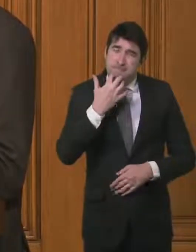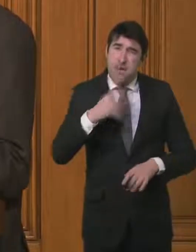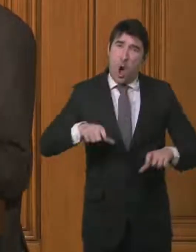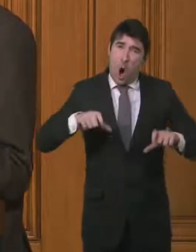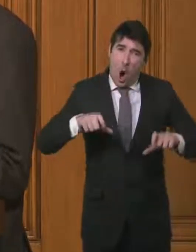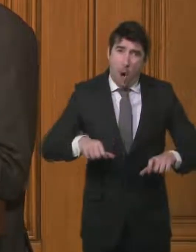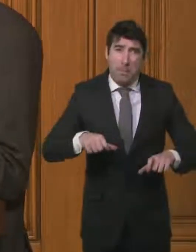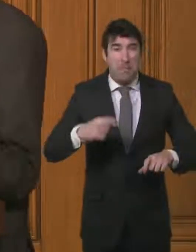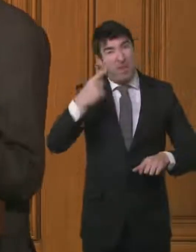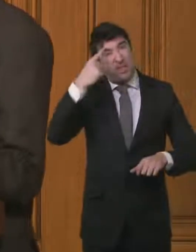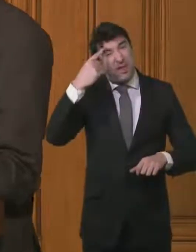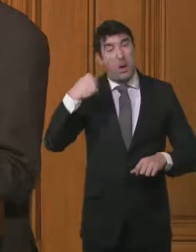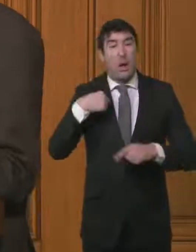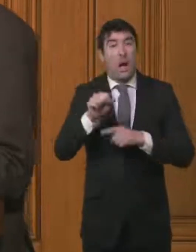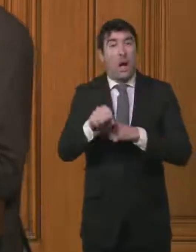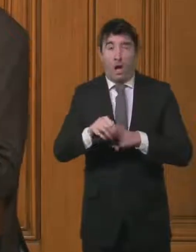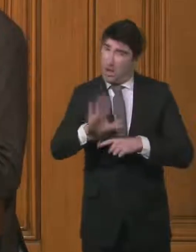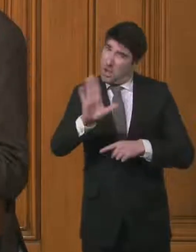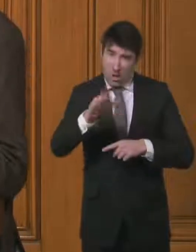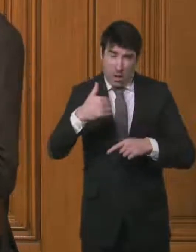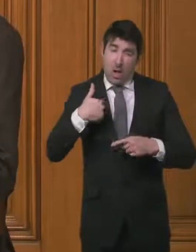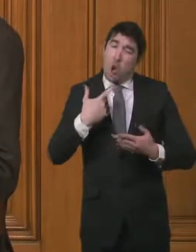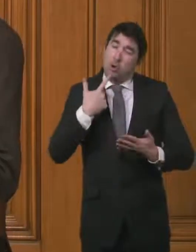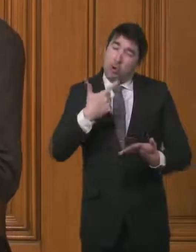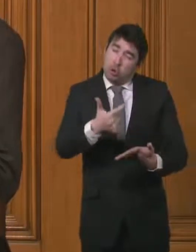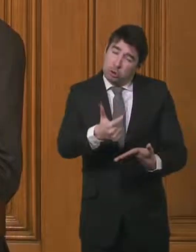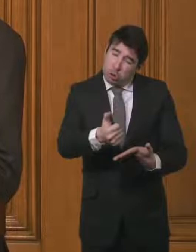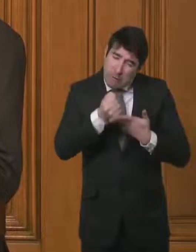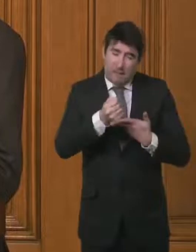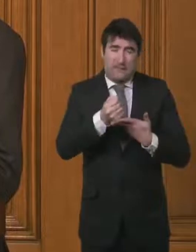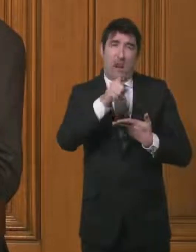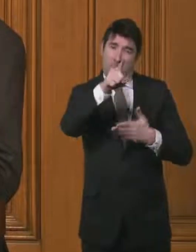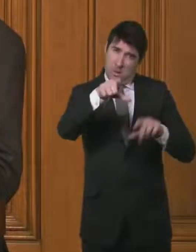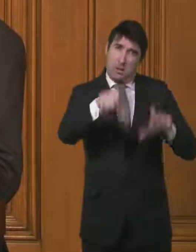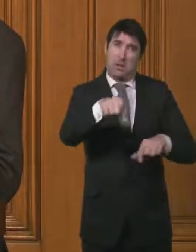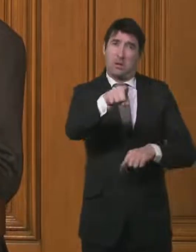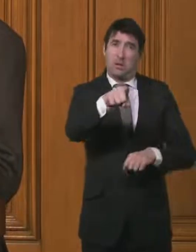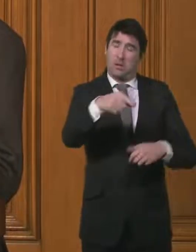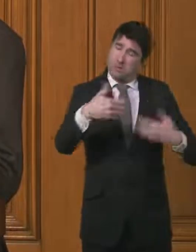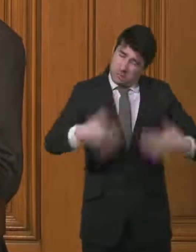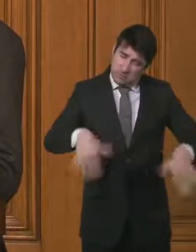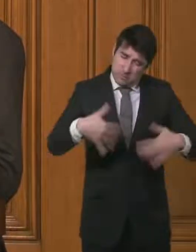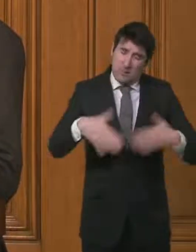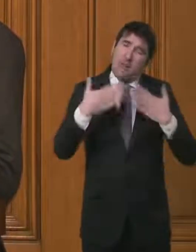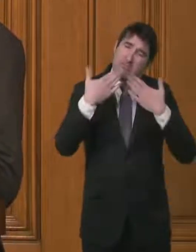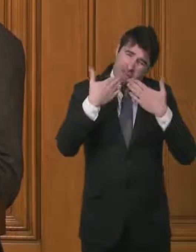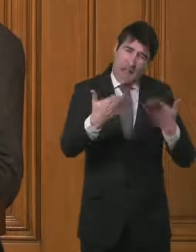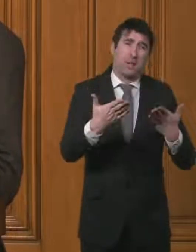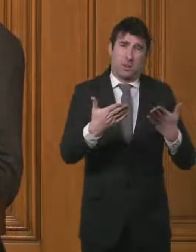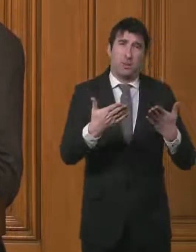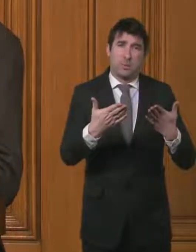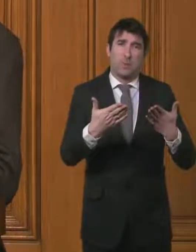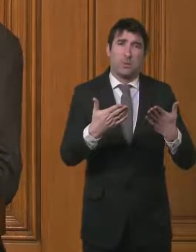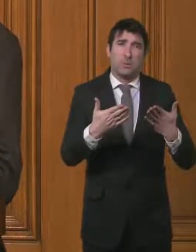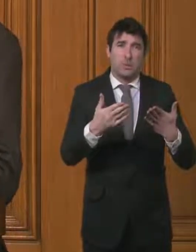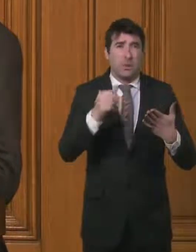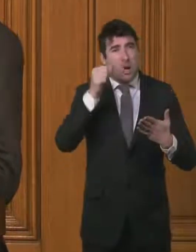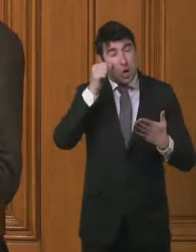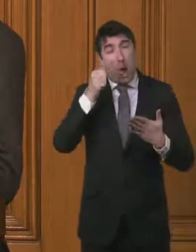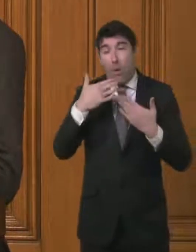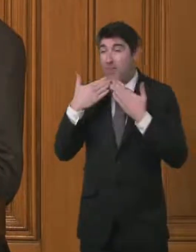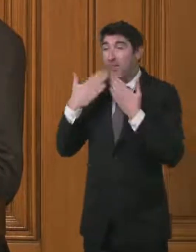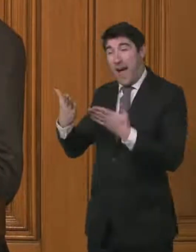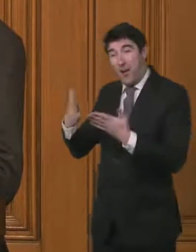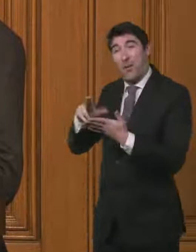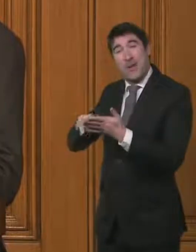indeed should thank all key workers, but across the NHS would want to join me in thanking everybody for complying with the measures